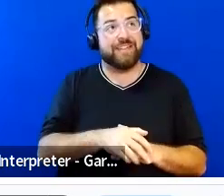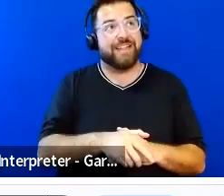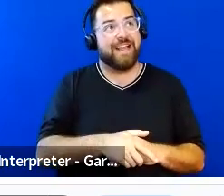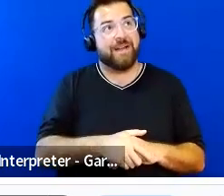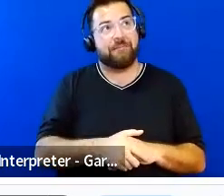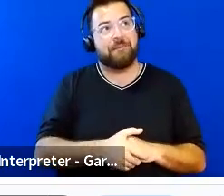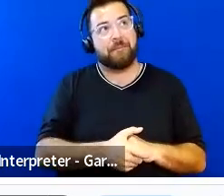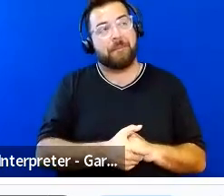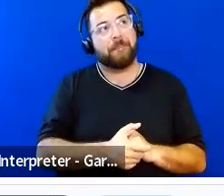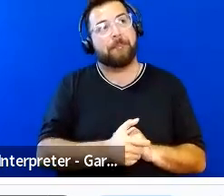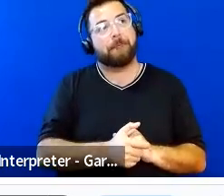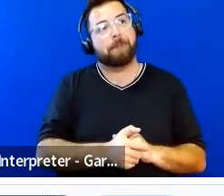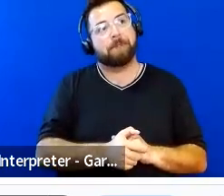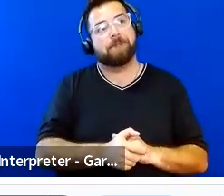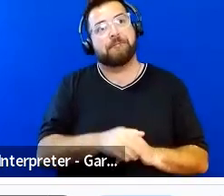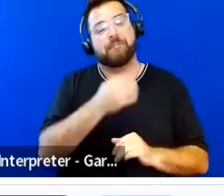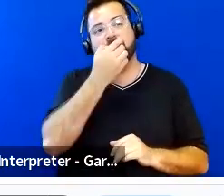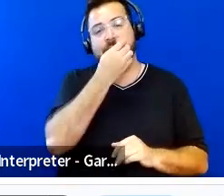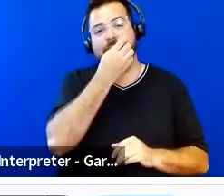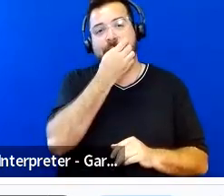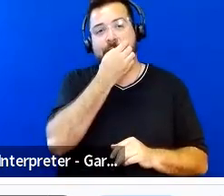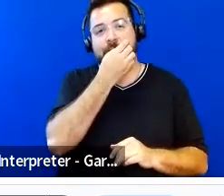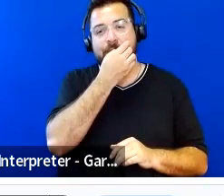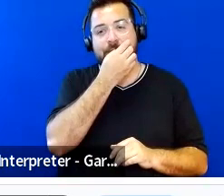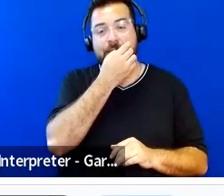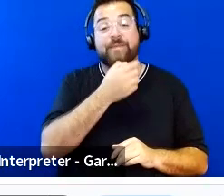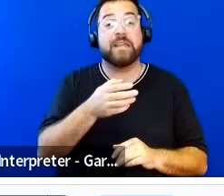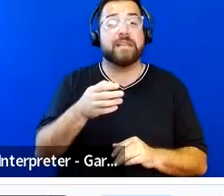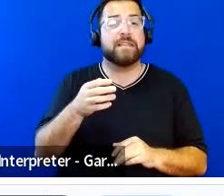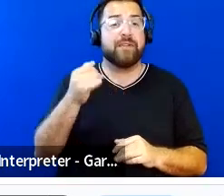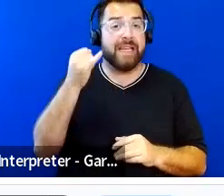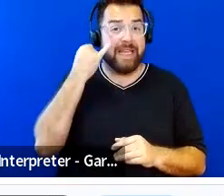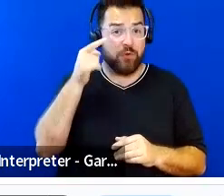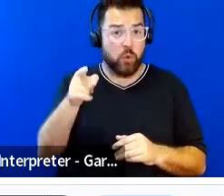So if you mean